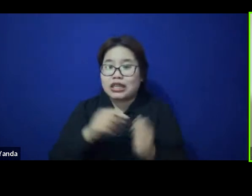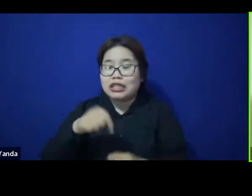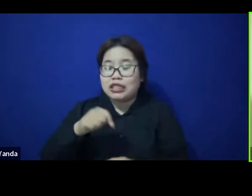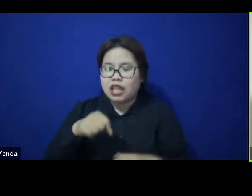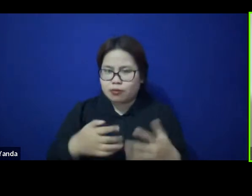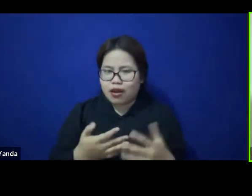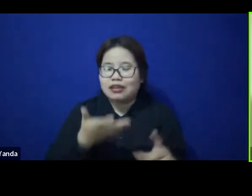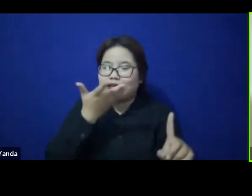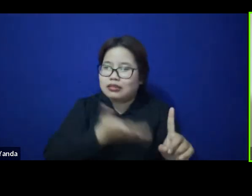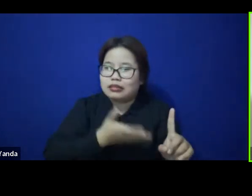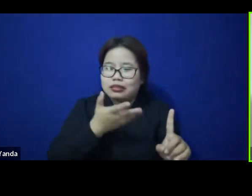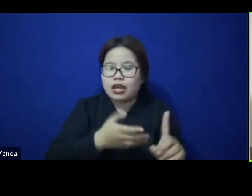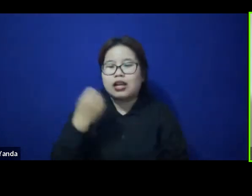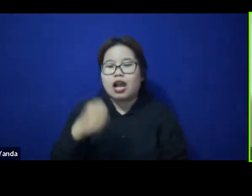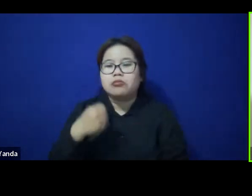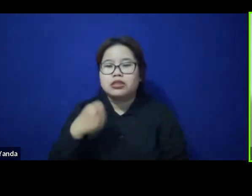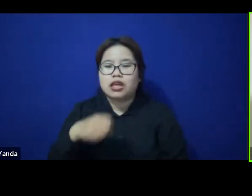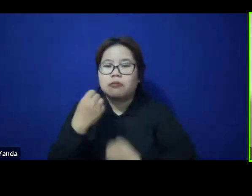scans the